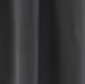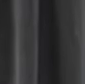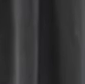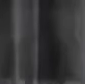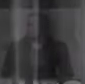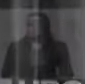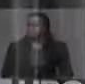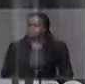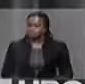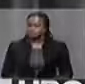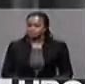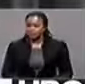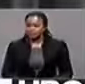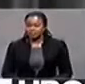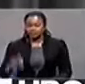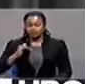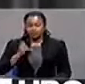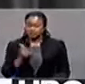and